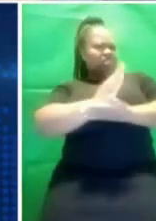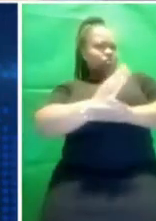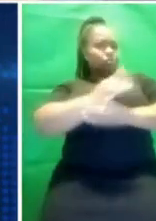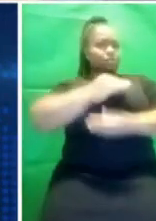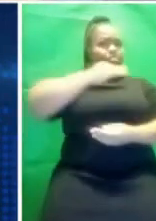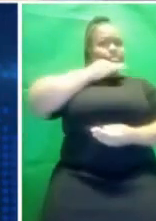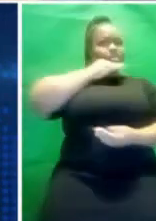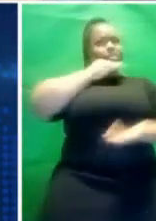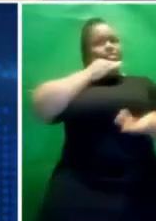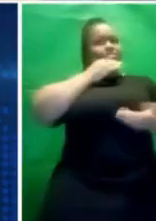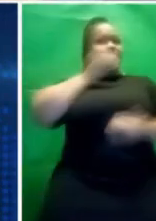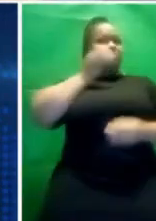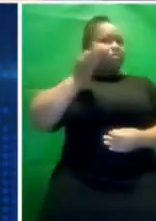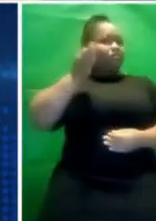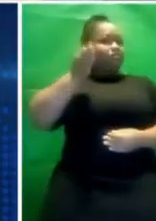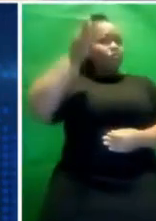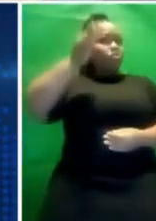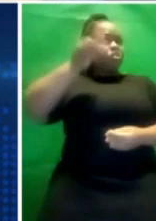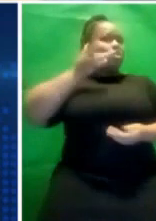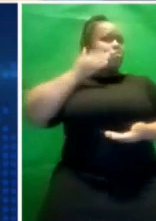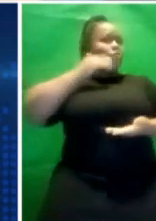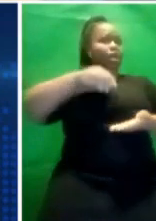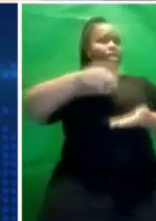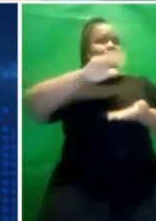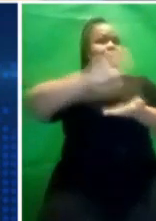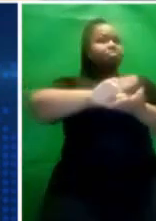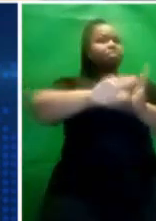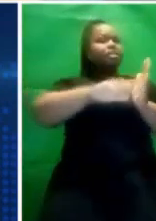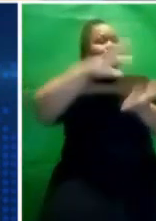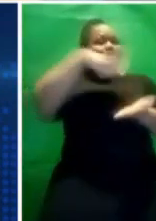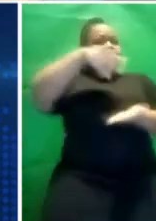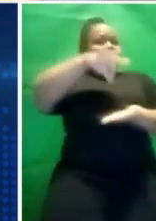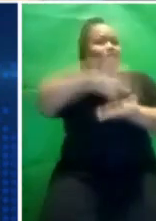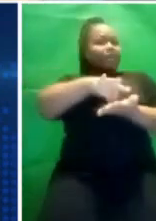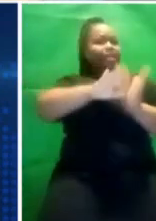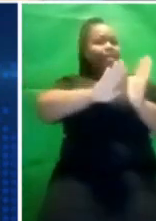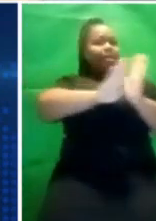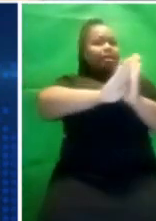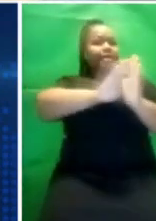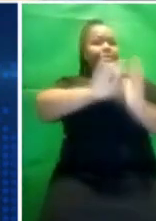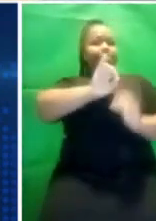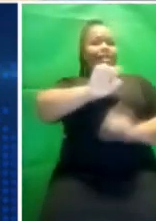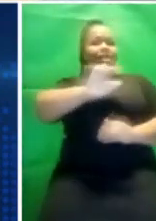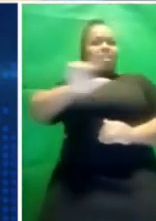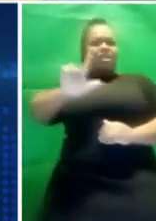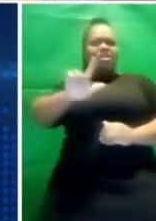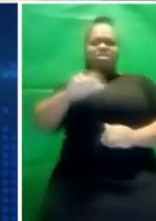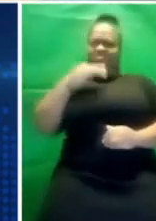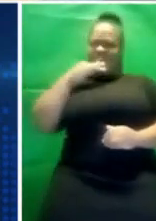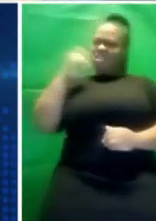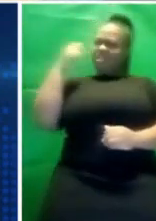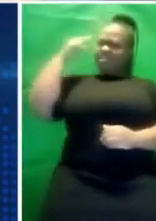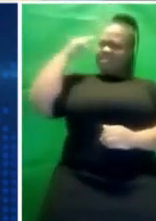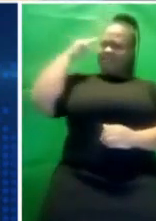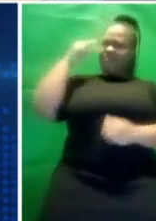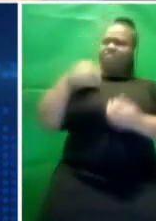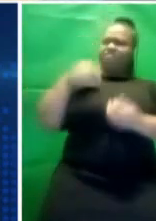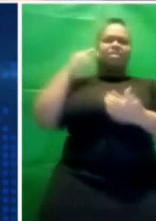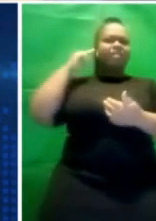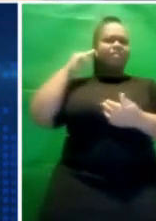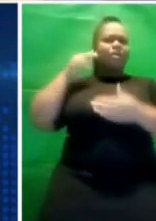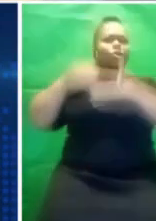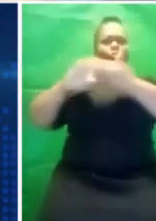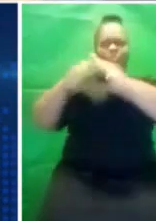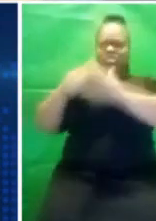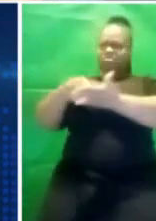signed, is that the deaf community can demand to be heard, demand to have access,